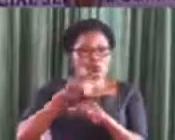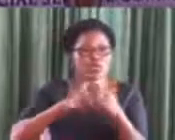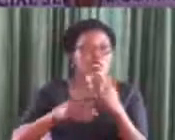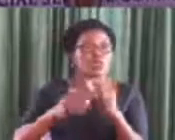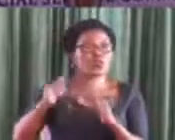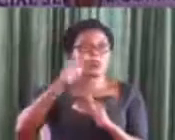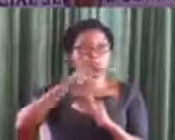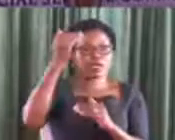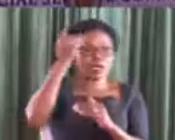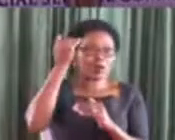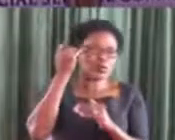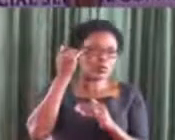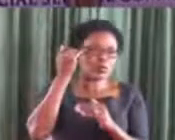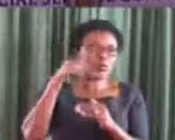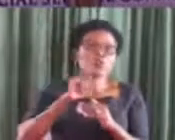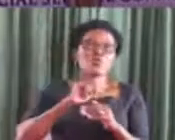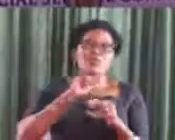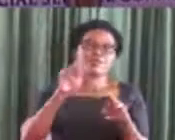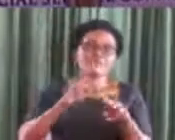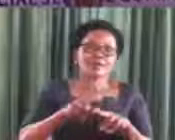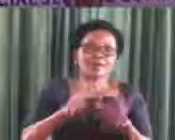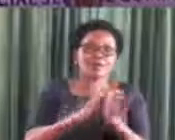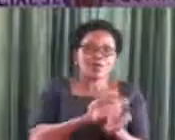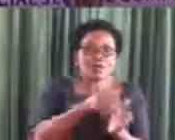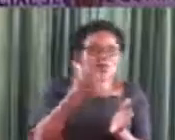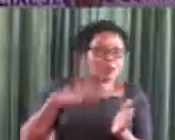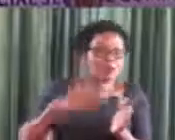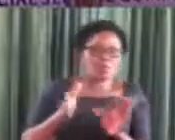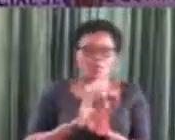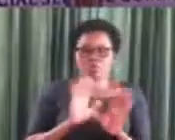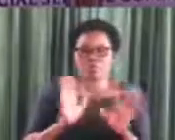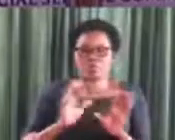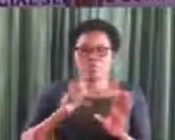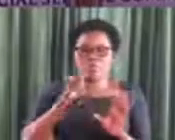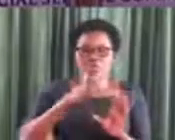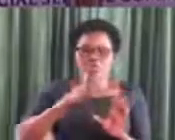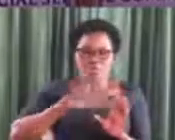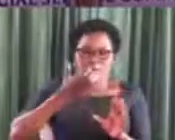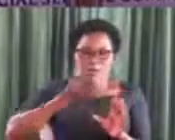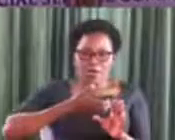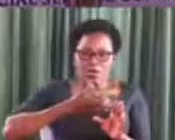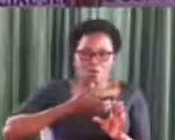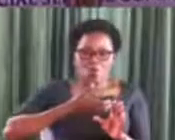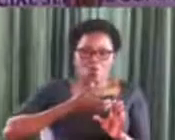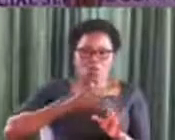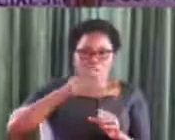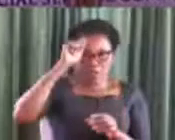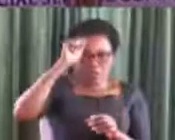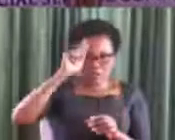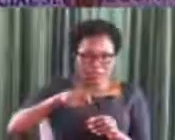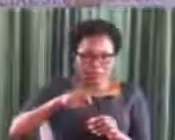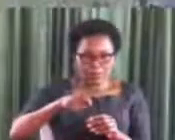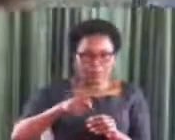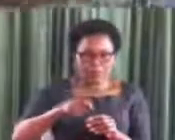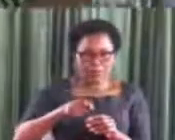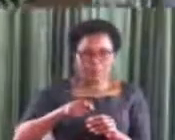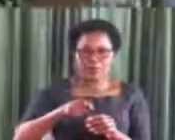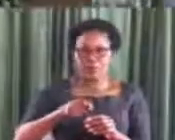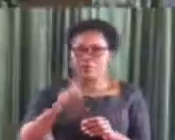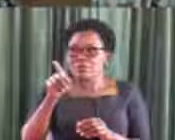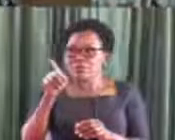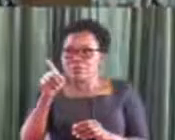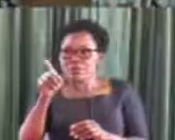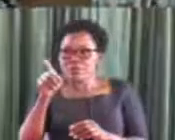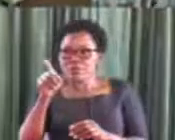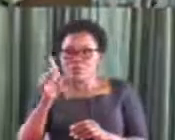you're not sitting as a college. So that is my own judgment. No, as an individual judgment, but my Lord,